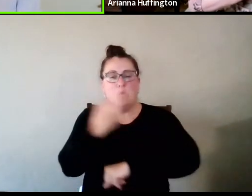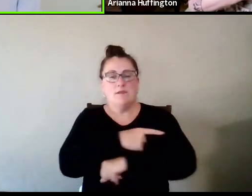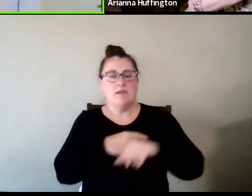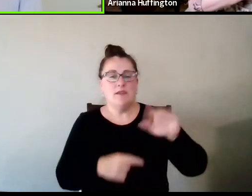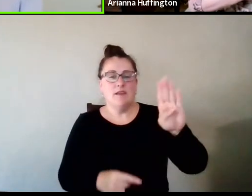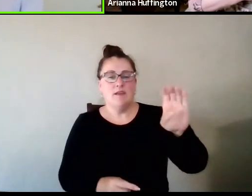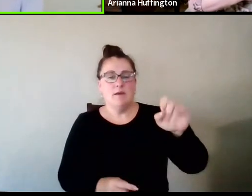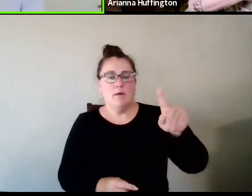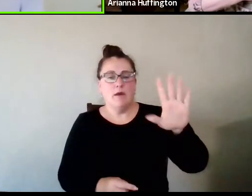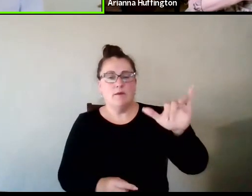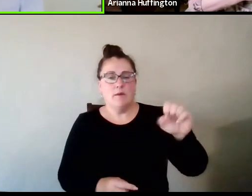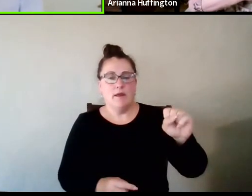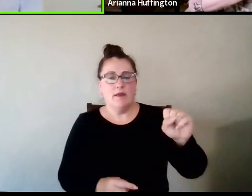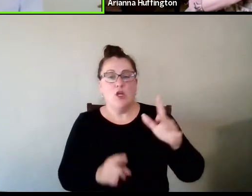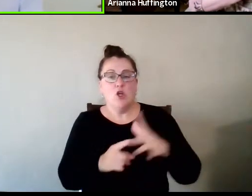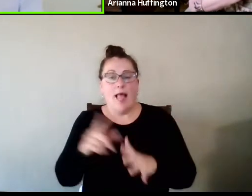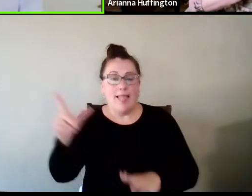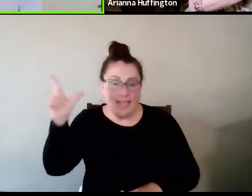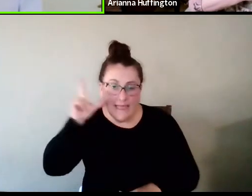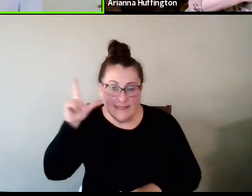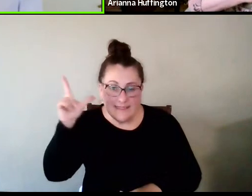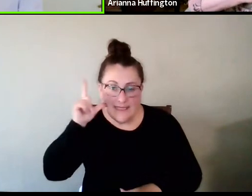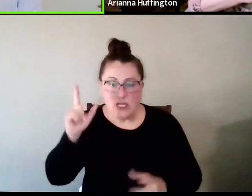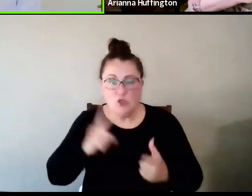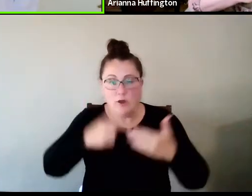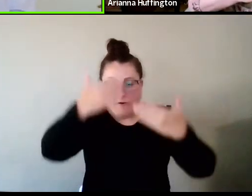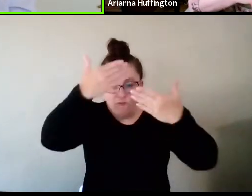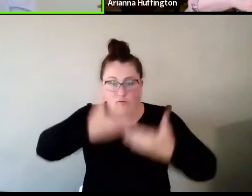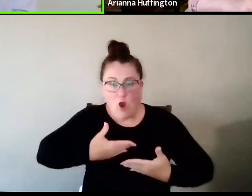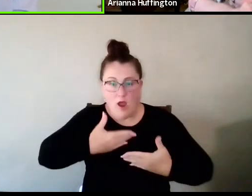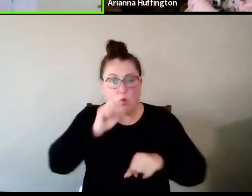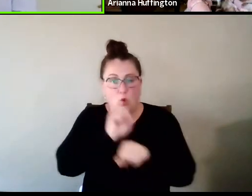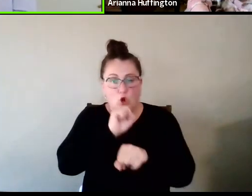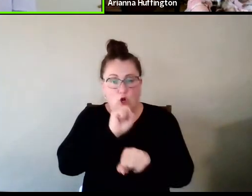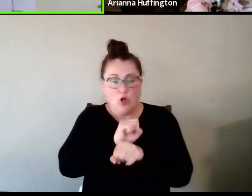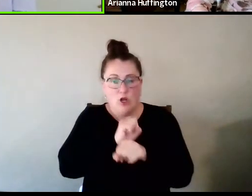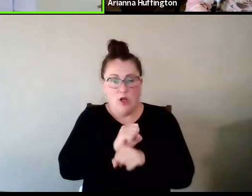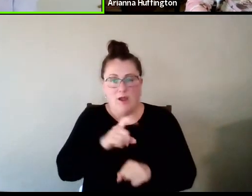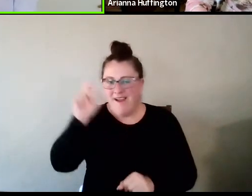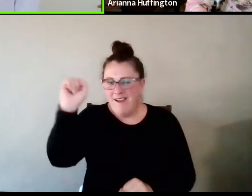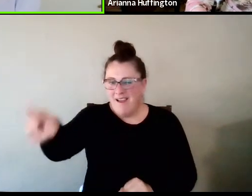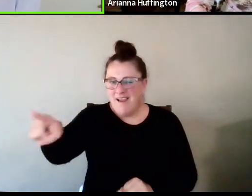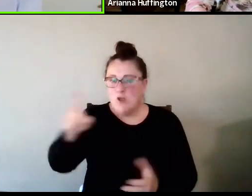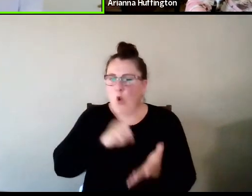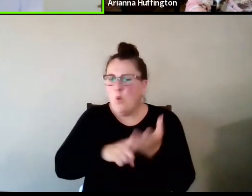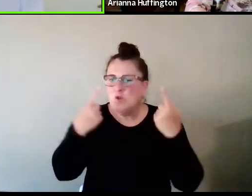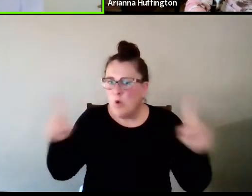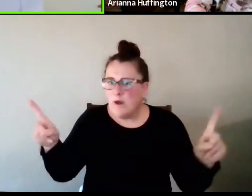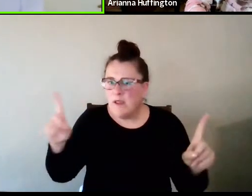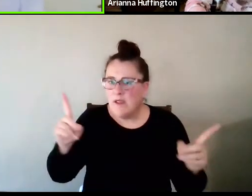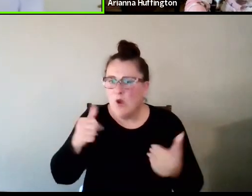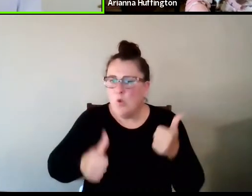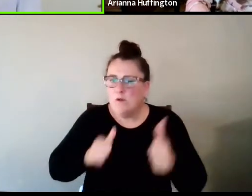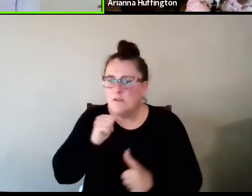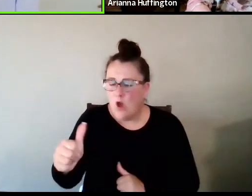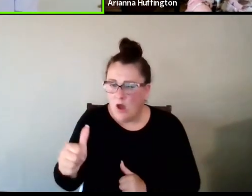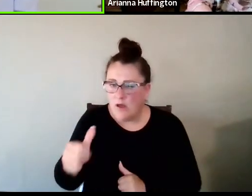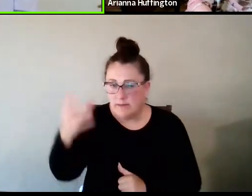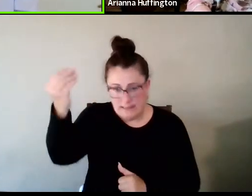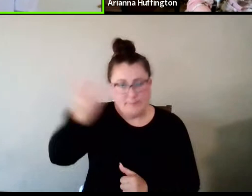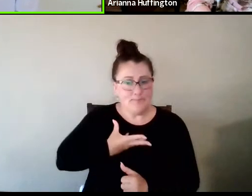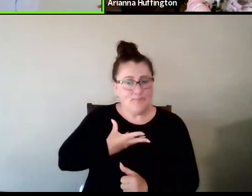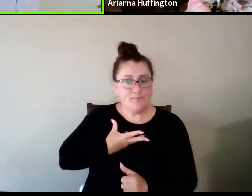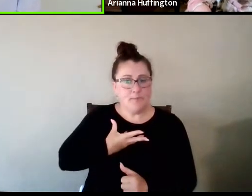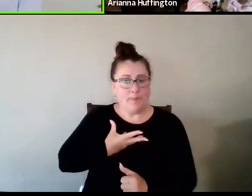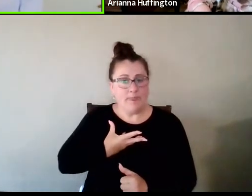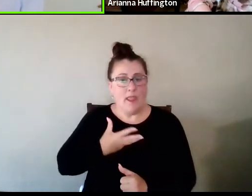starting with listening to the frontliners, right? And asking, they knew what was working well and what was not working. And